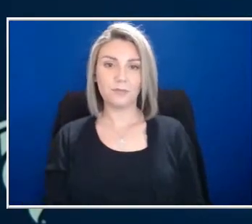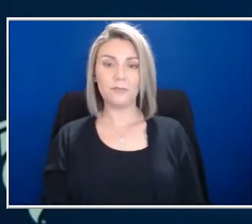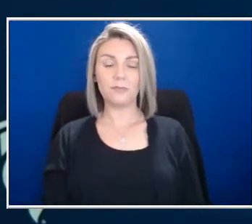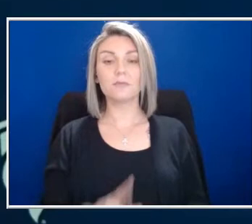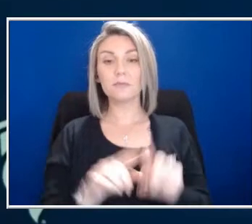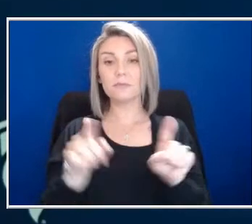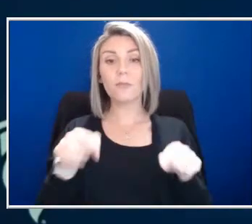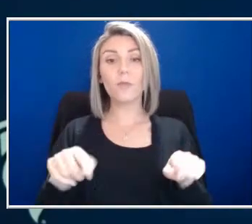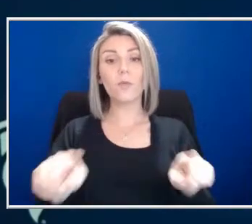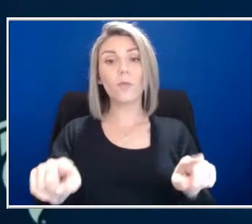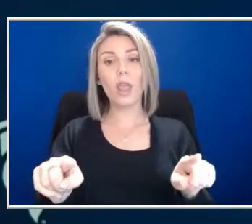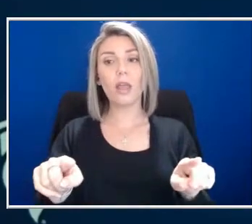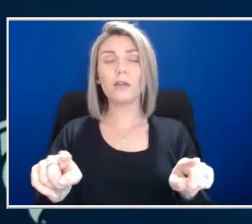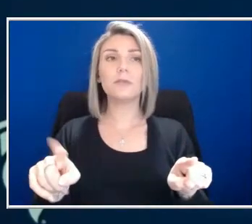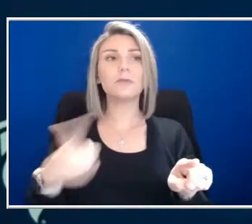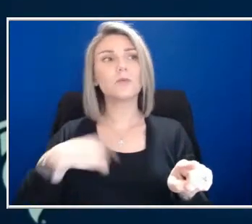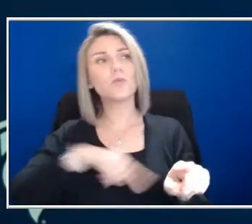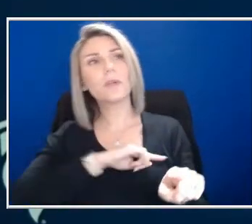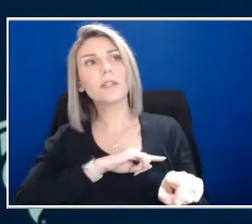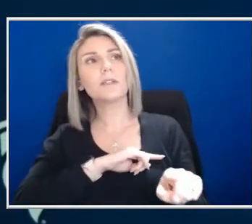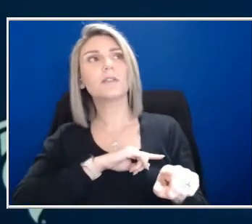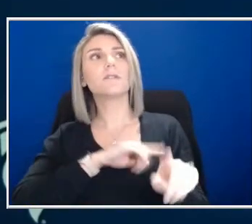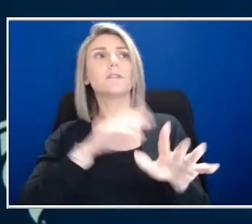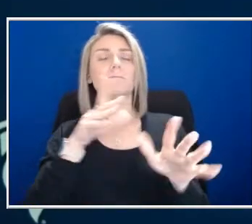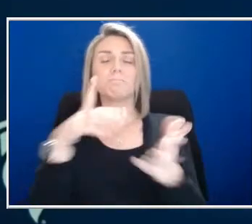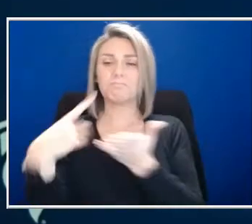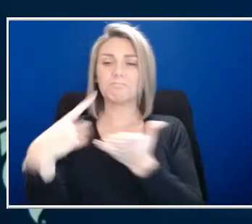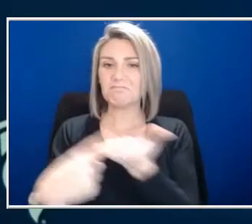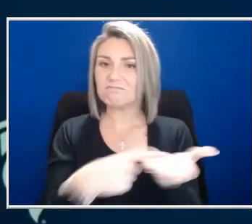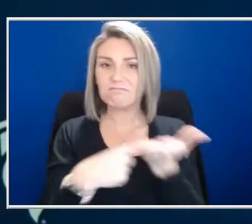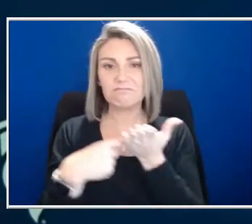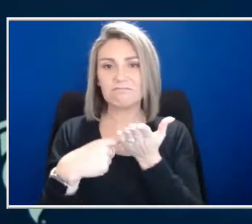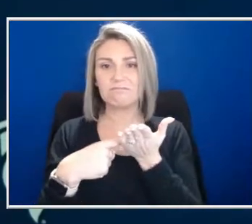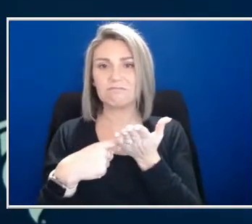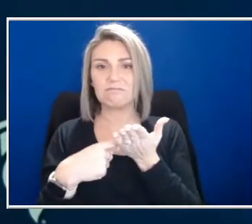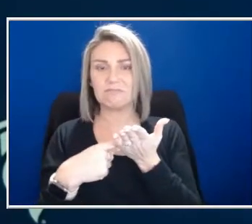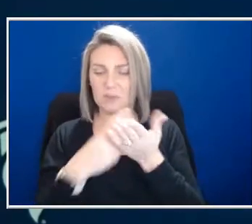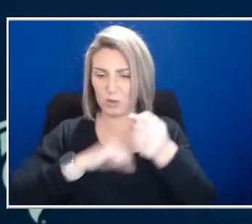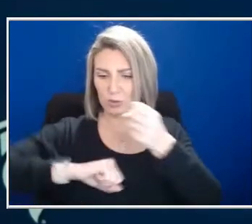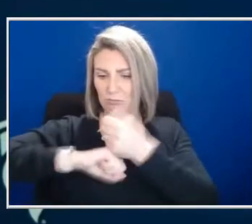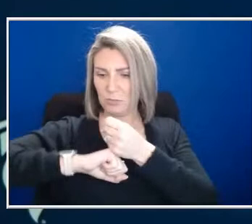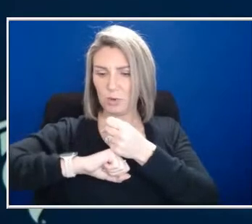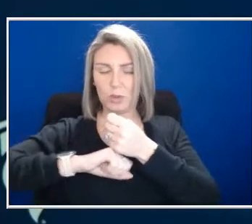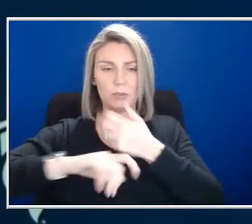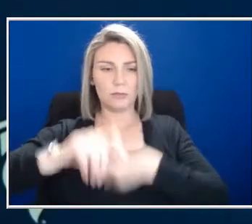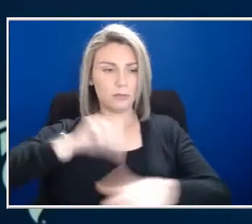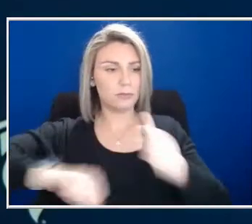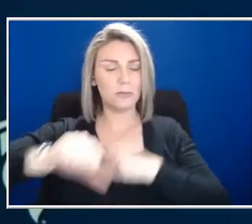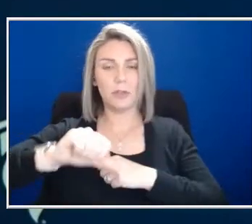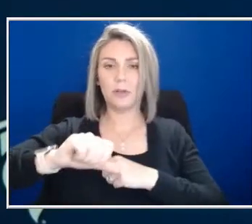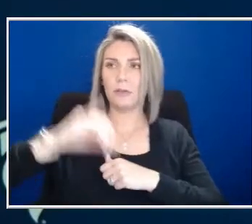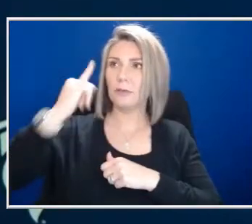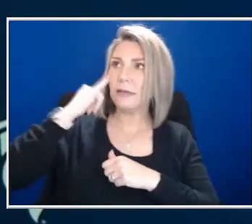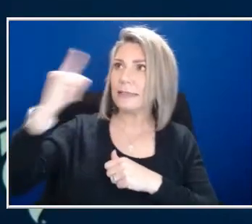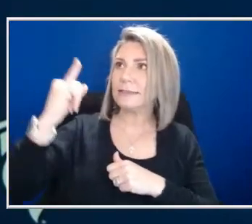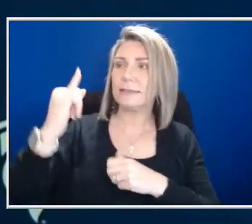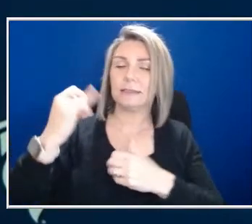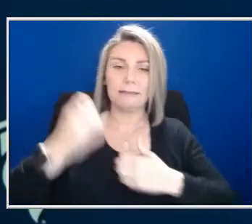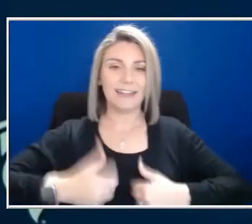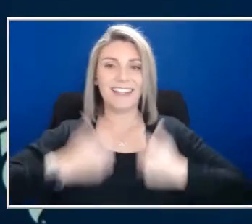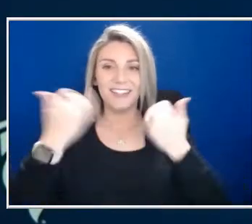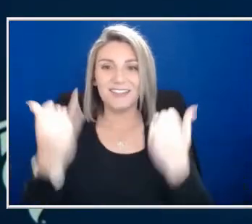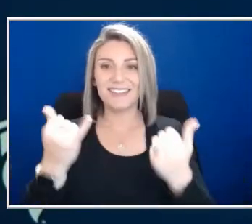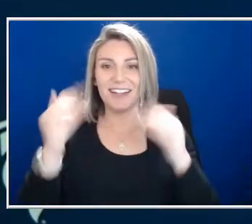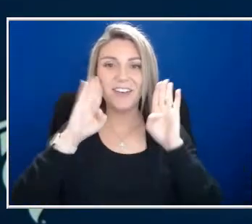of gotten into it, and we've all kind of wrapped our arms around this idea of, we're going to live for today. We're going to focus on today.